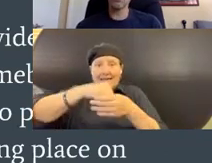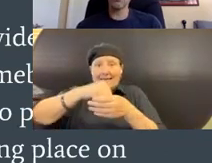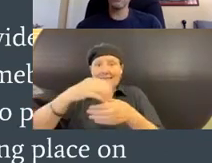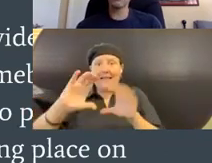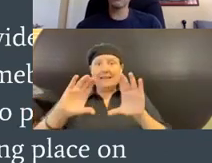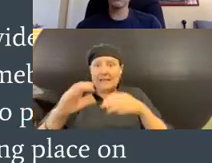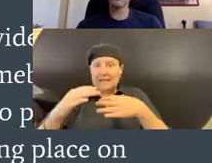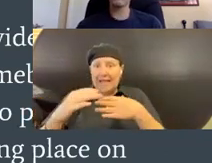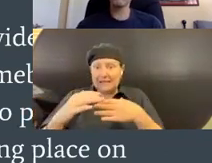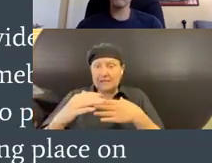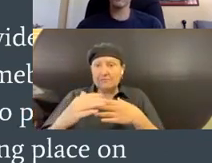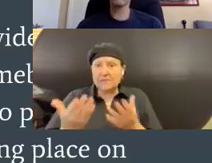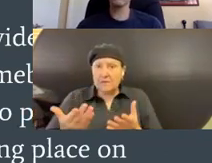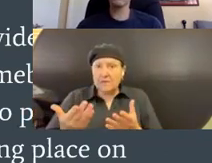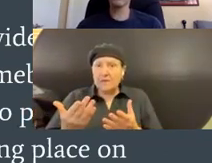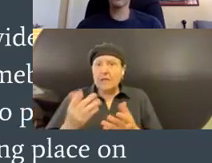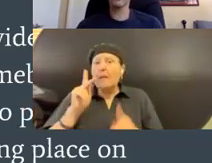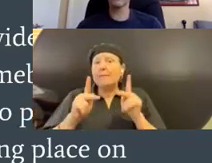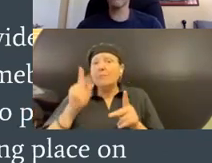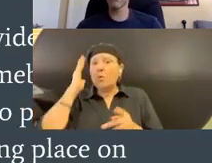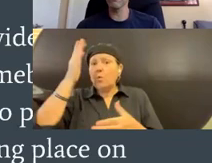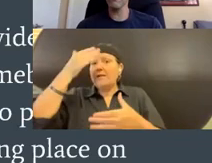And the way this will look is that people will enter